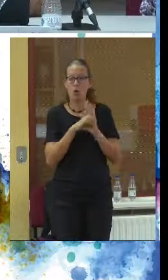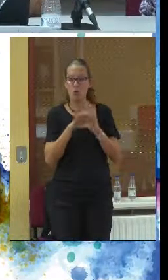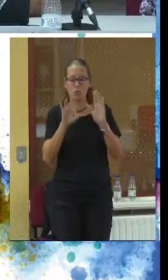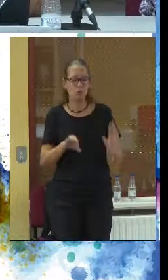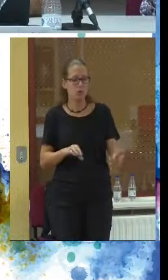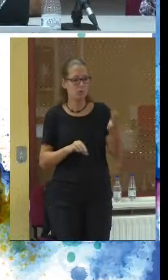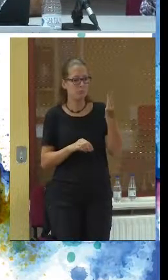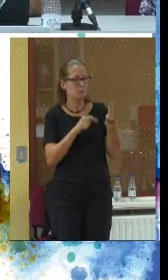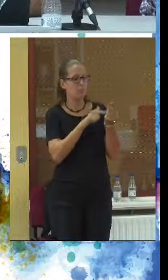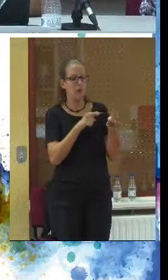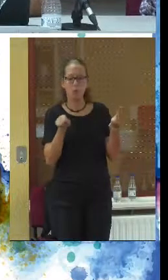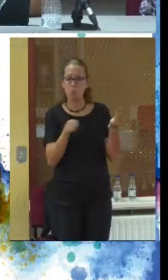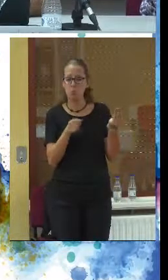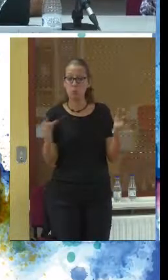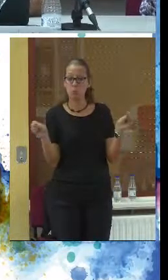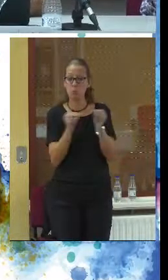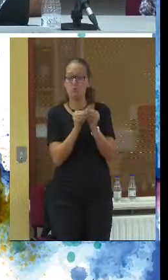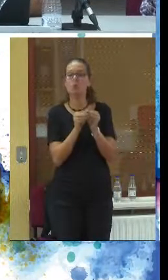that the code of this clam